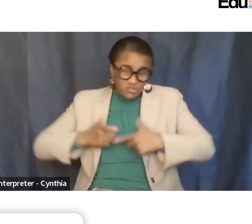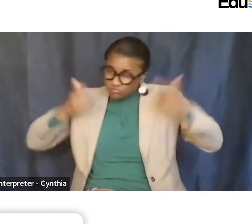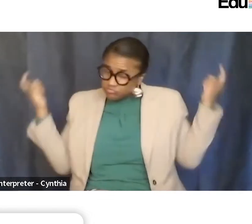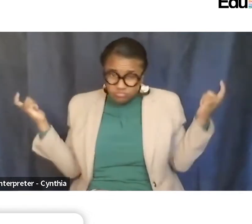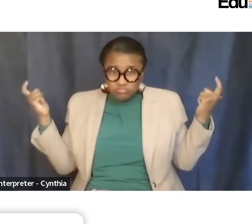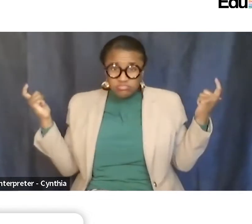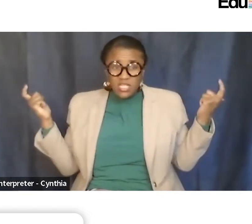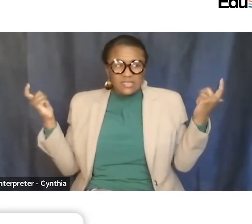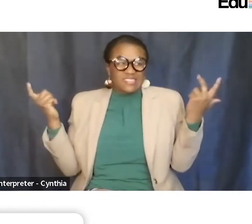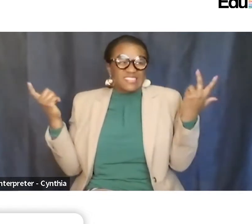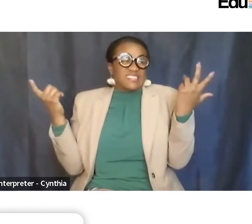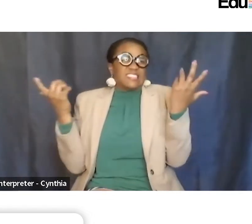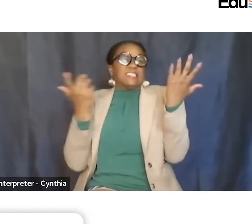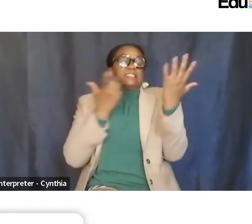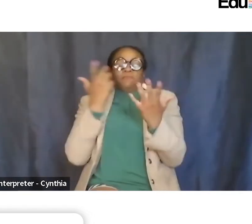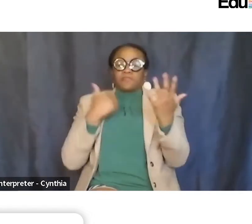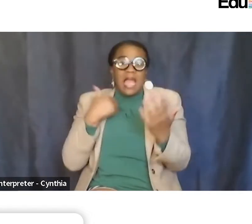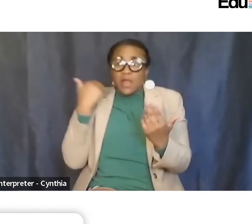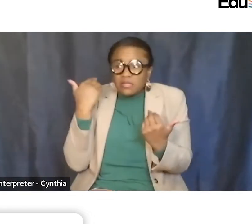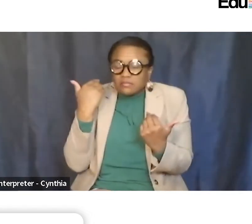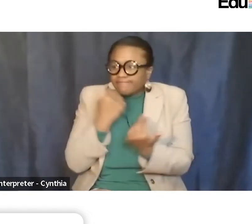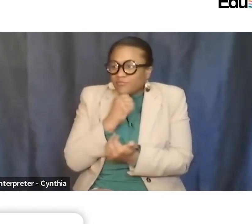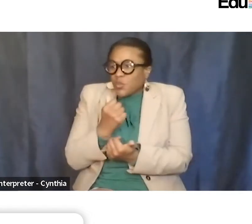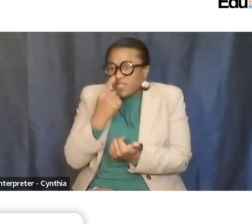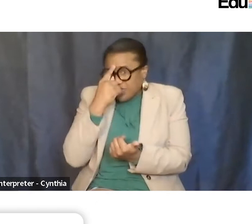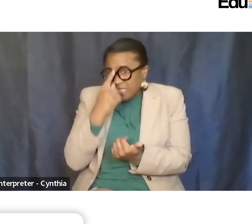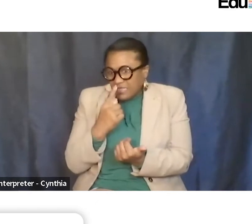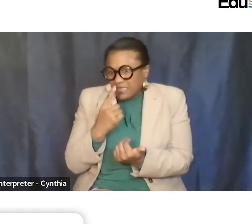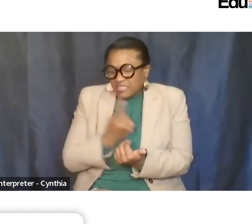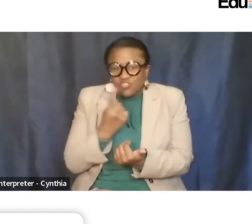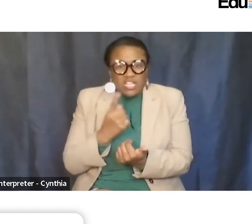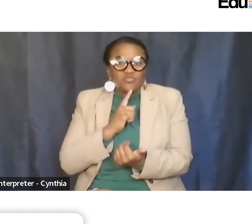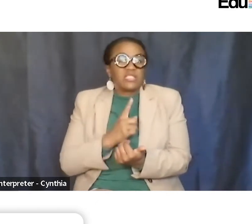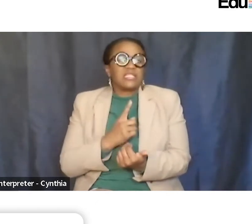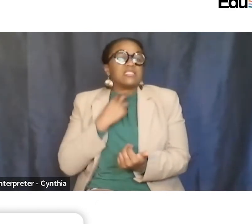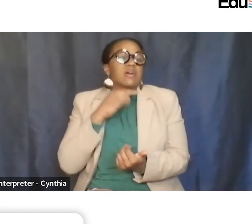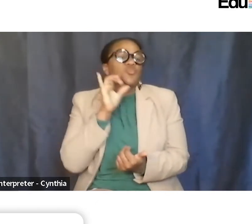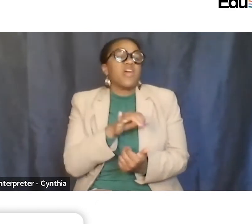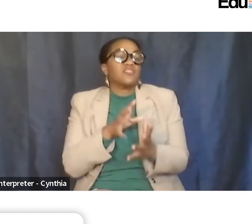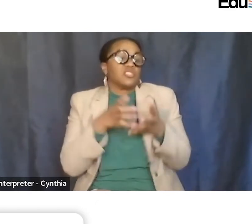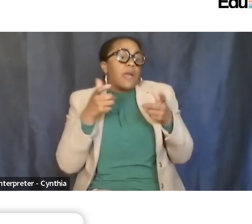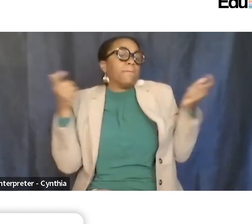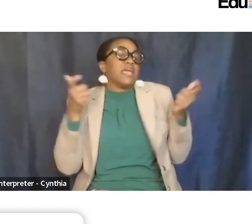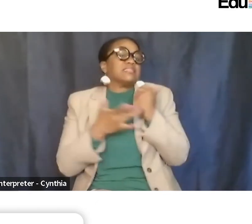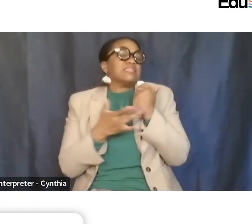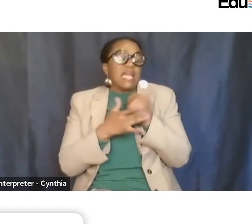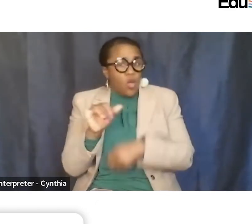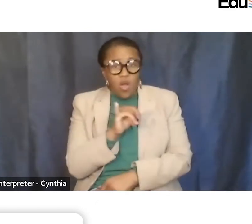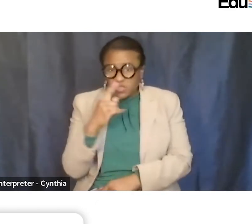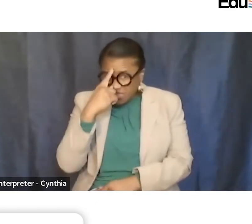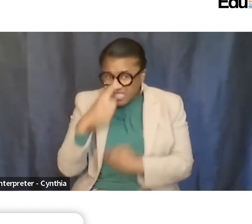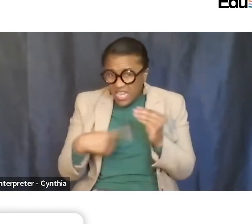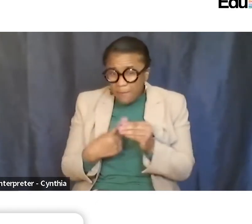so I think, and I also don't even think it's just stuck to the realm of like large, like big tech. It's also like thinking about